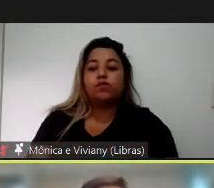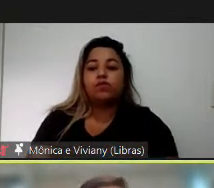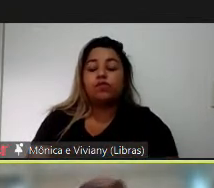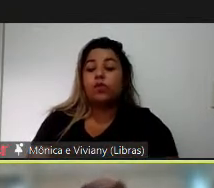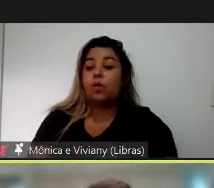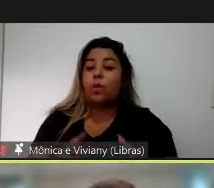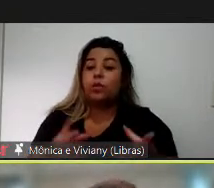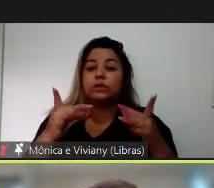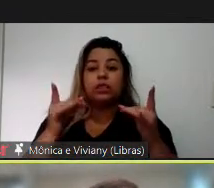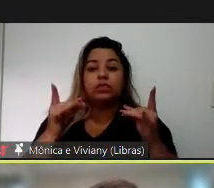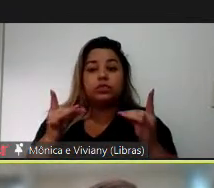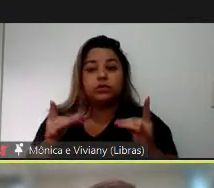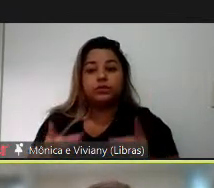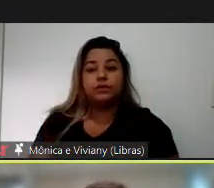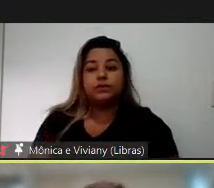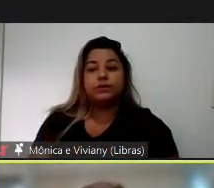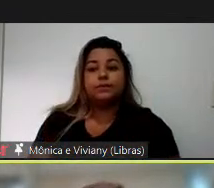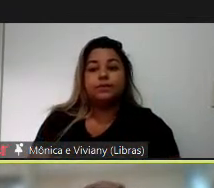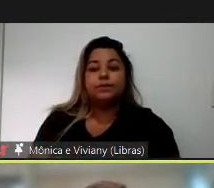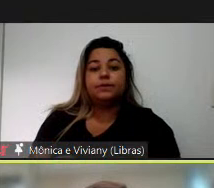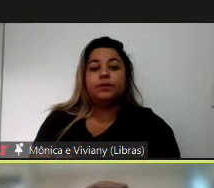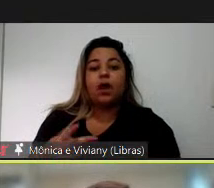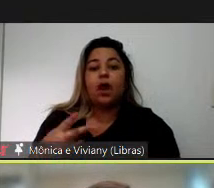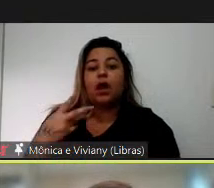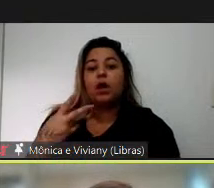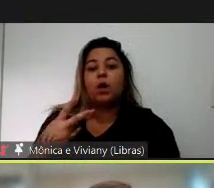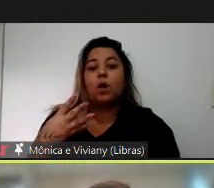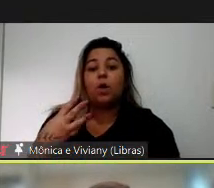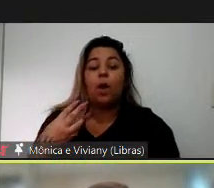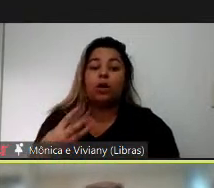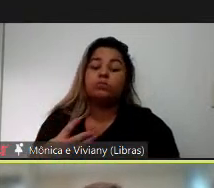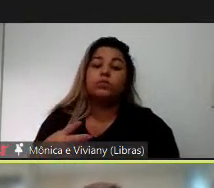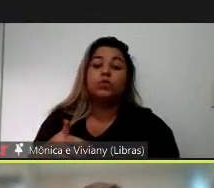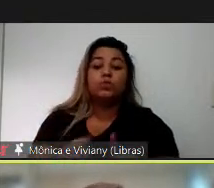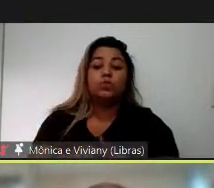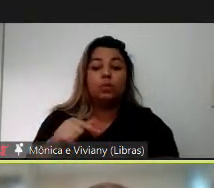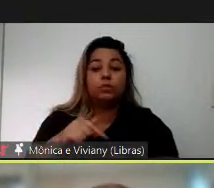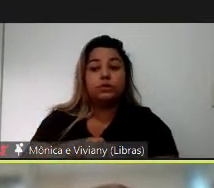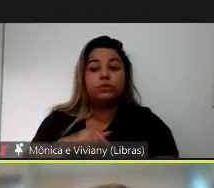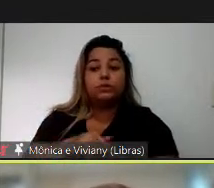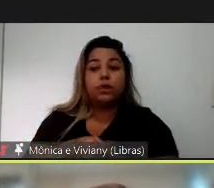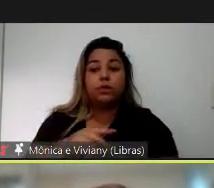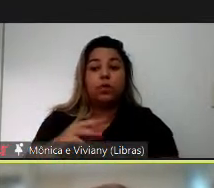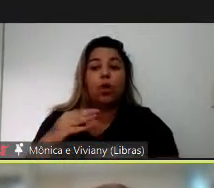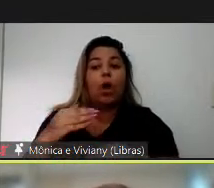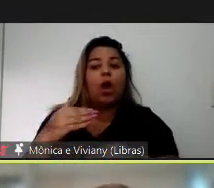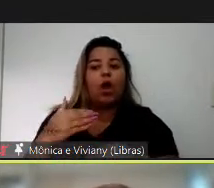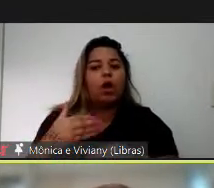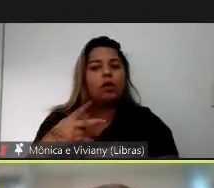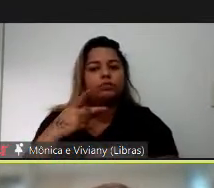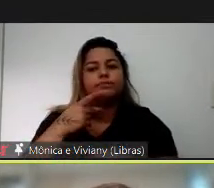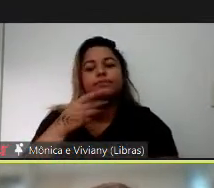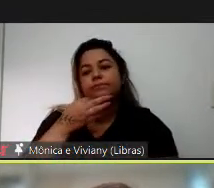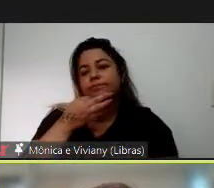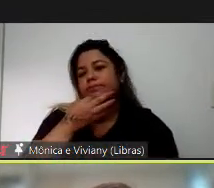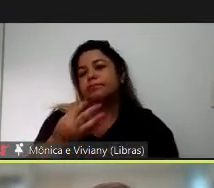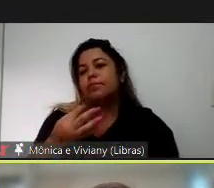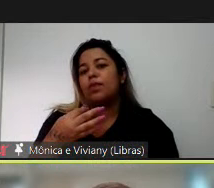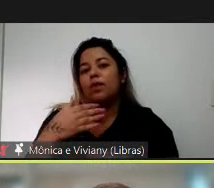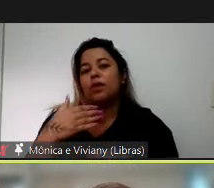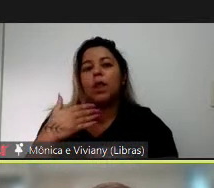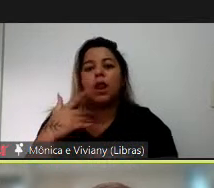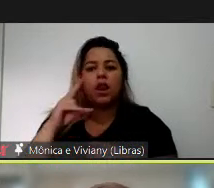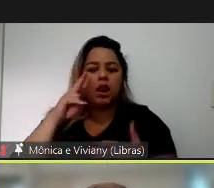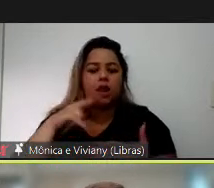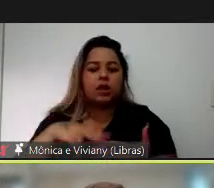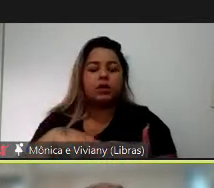Well, I'm not going to be able to get into detail about this chapter due to the time, but I